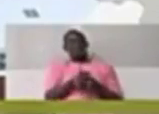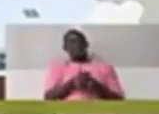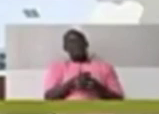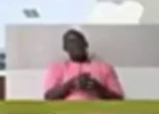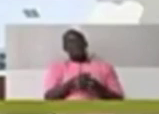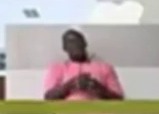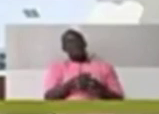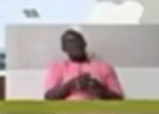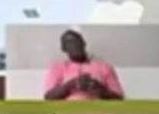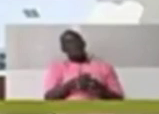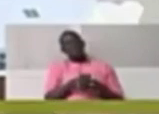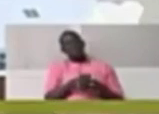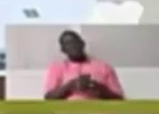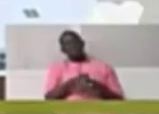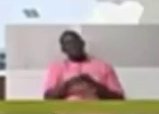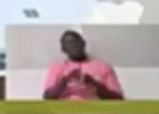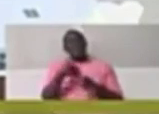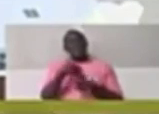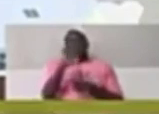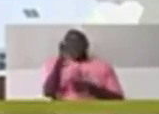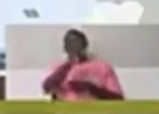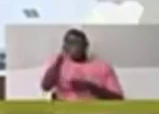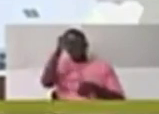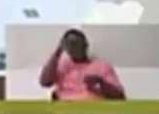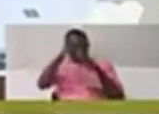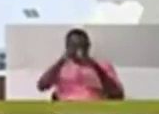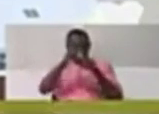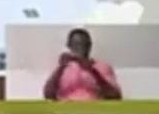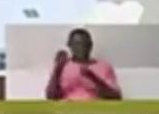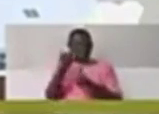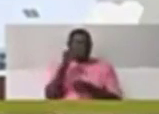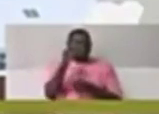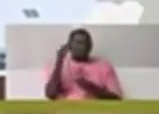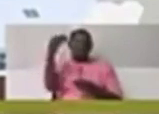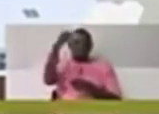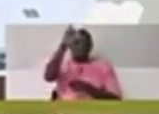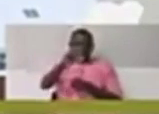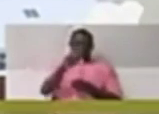Huh? But I can't remember the day, but the visitors were there in my office.